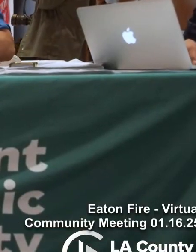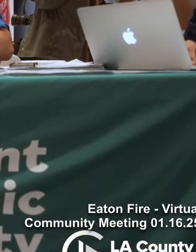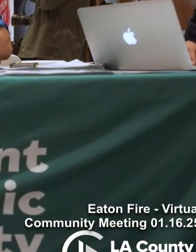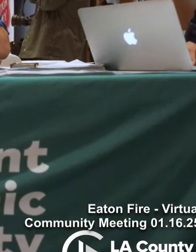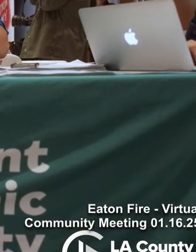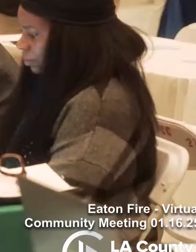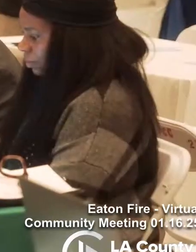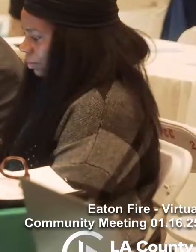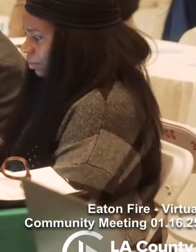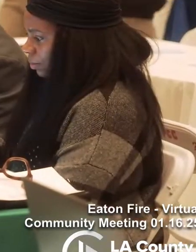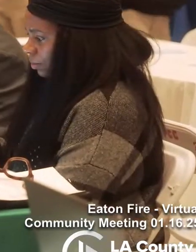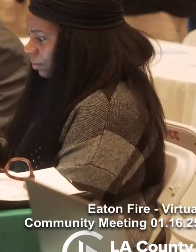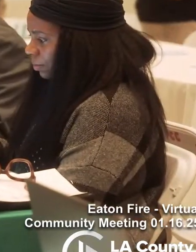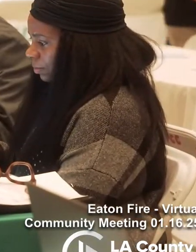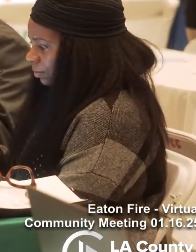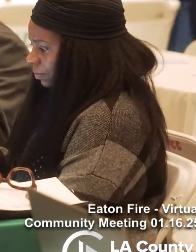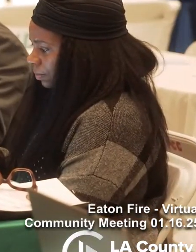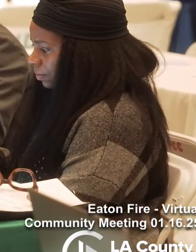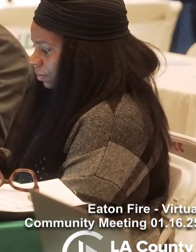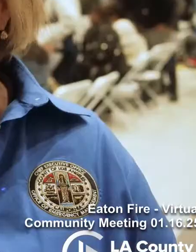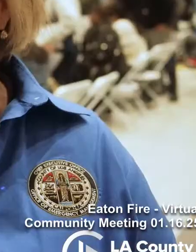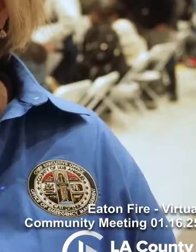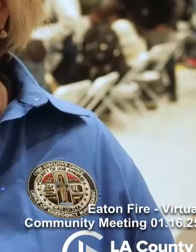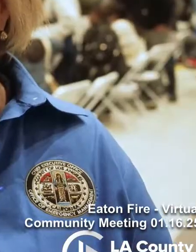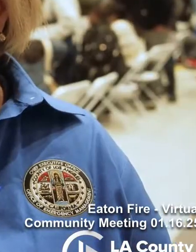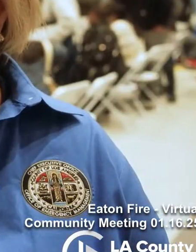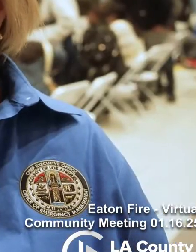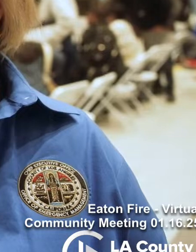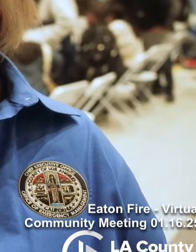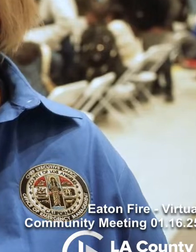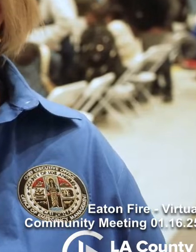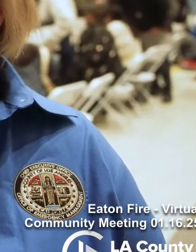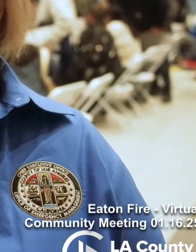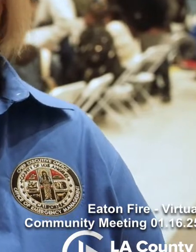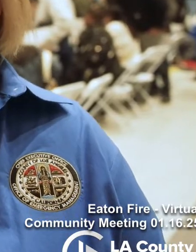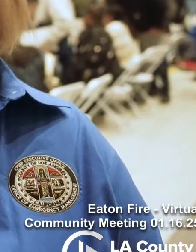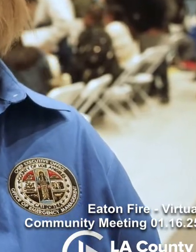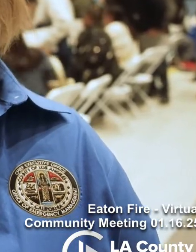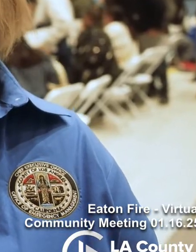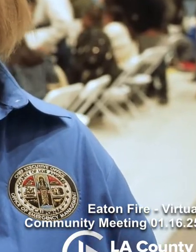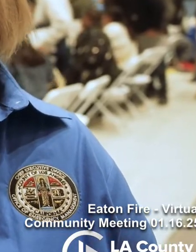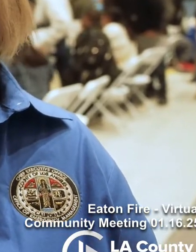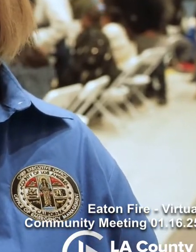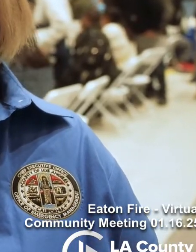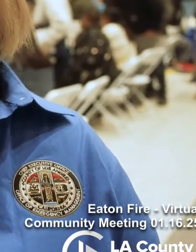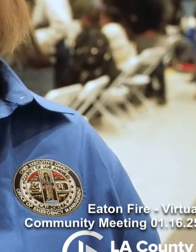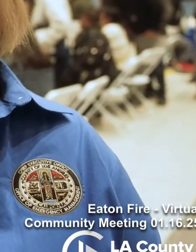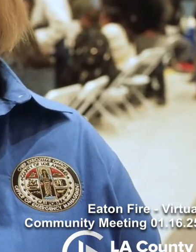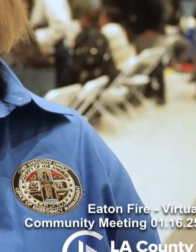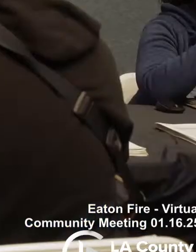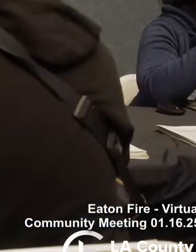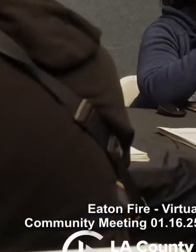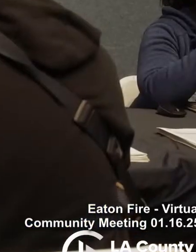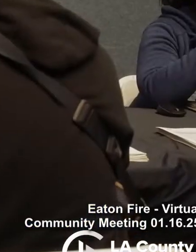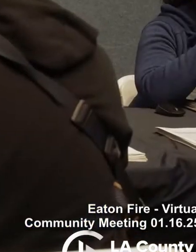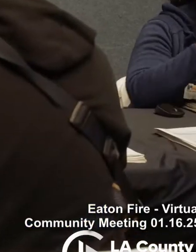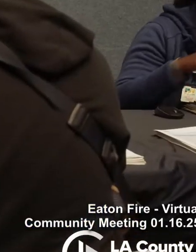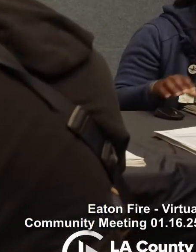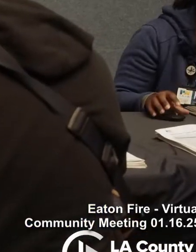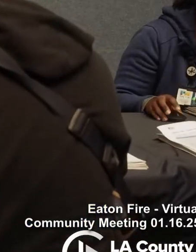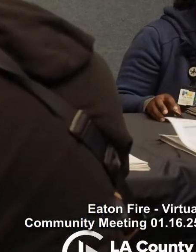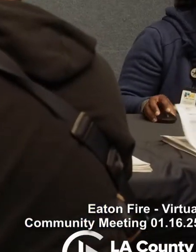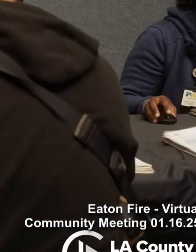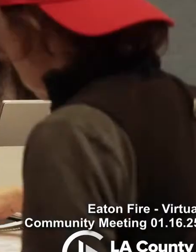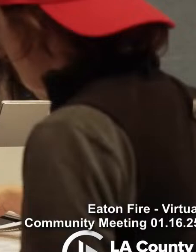a little bit more special service that the county government or the state government and the federal government can't really provide. So it becomes a more